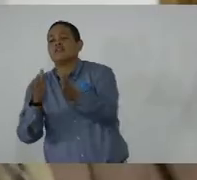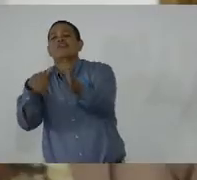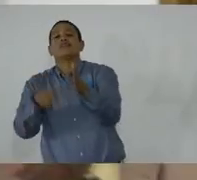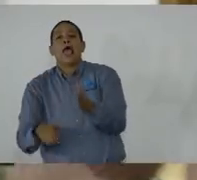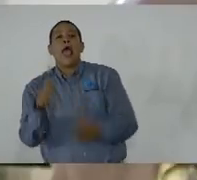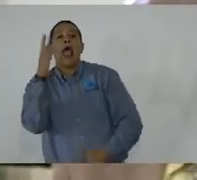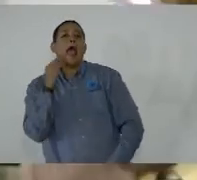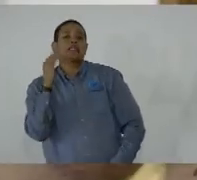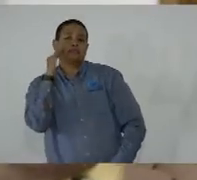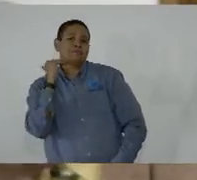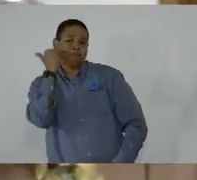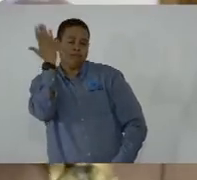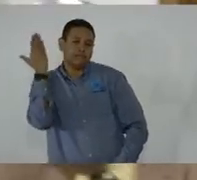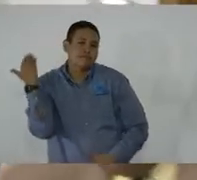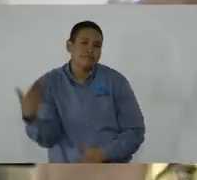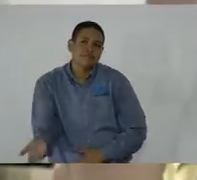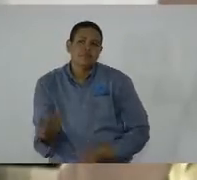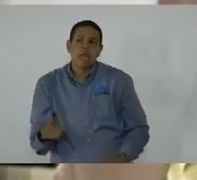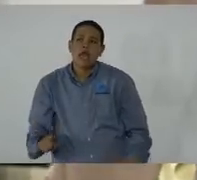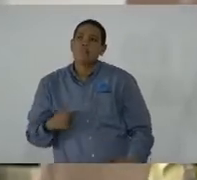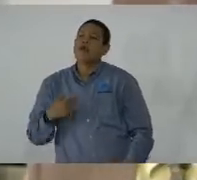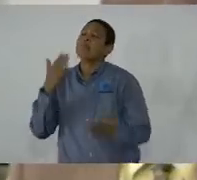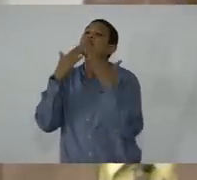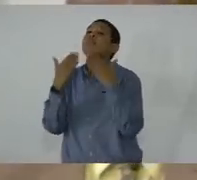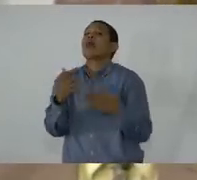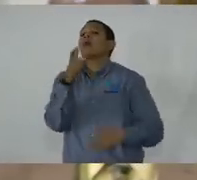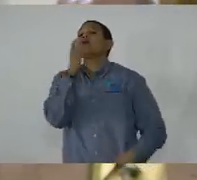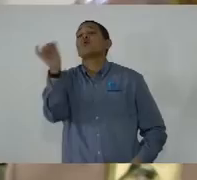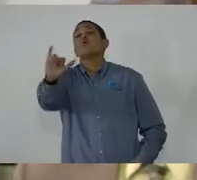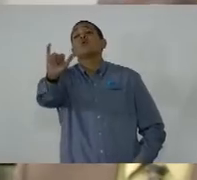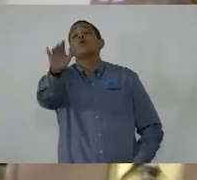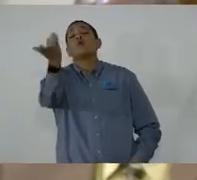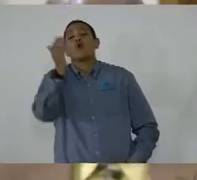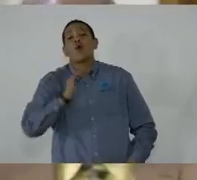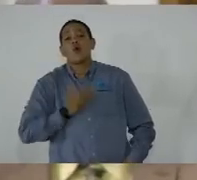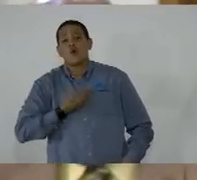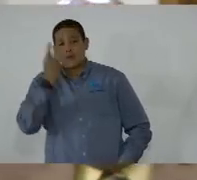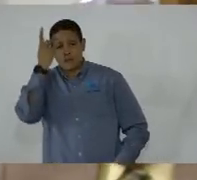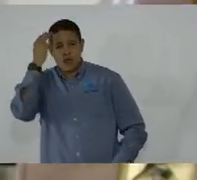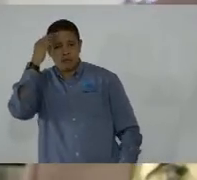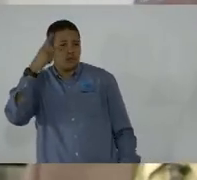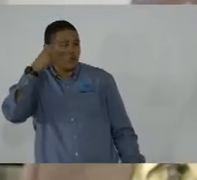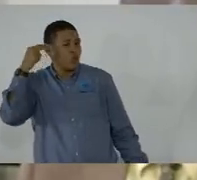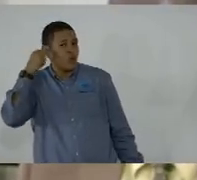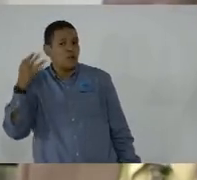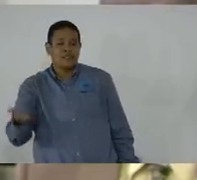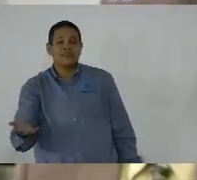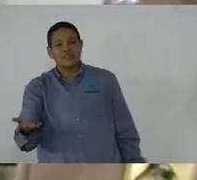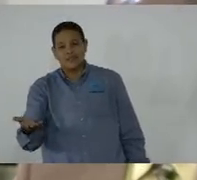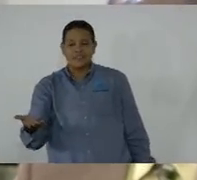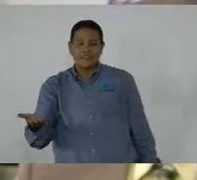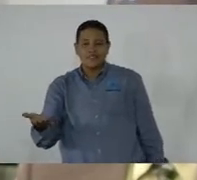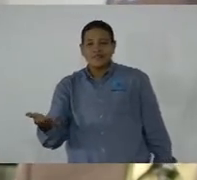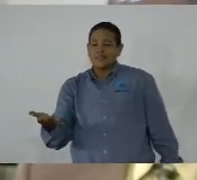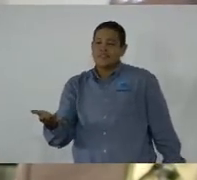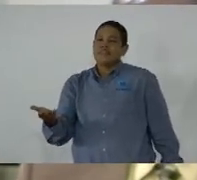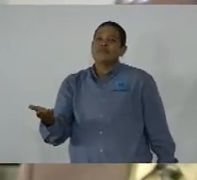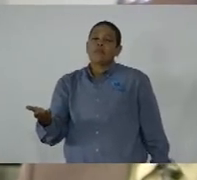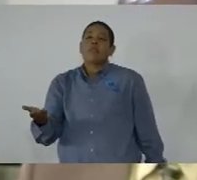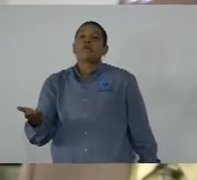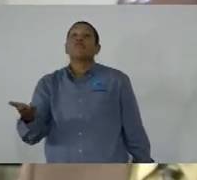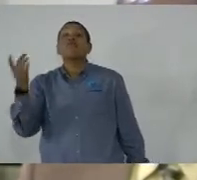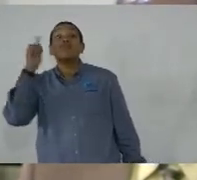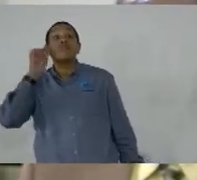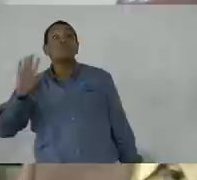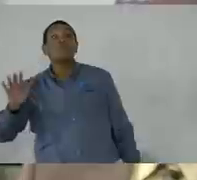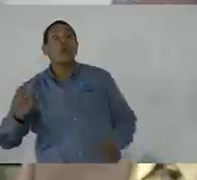journey. I'm also grateful to our Prime Minister, the Most Honorable Andrew Holness, for